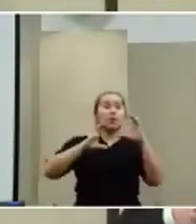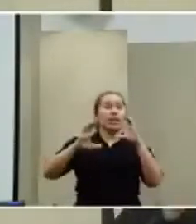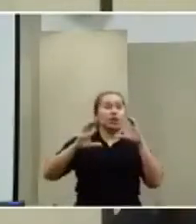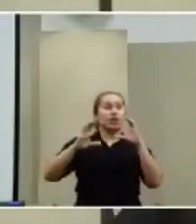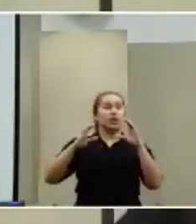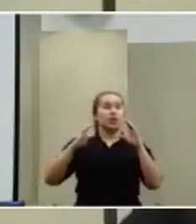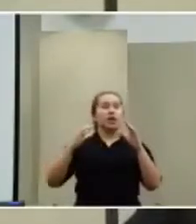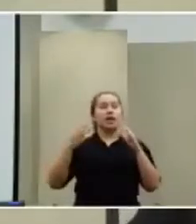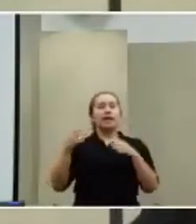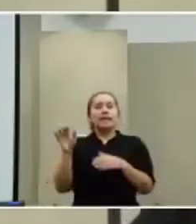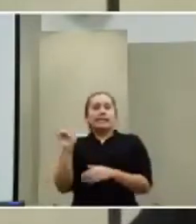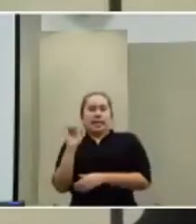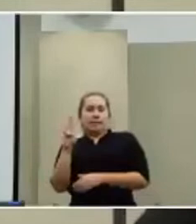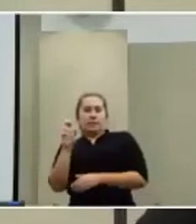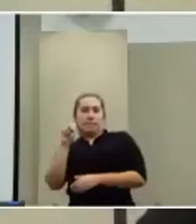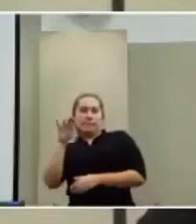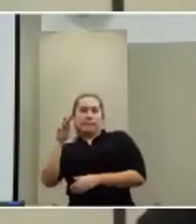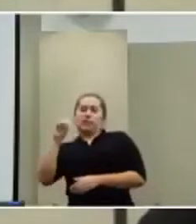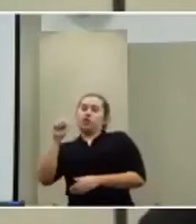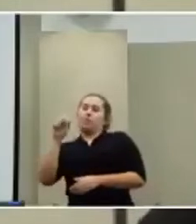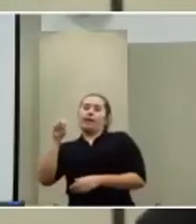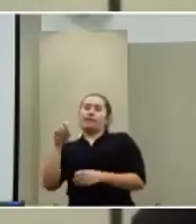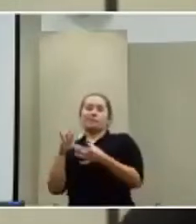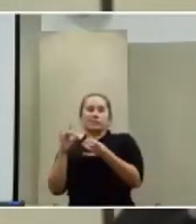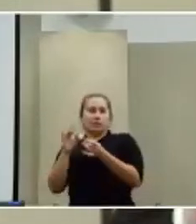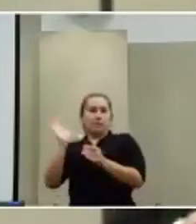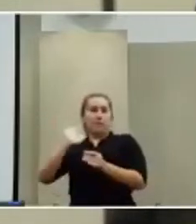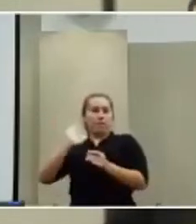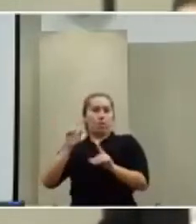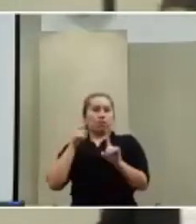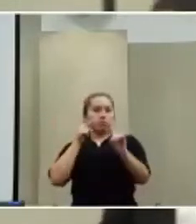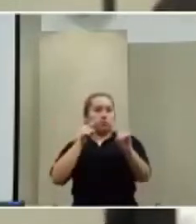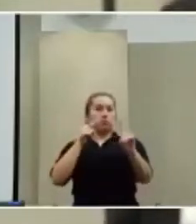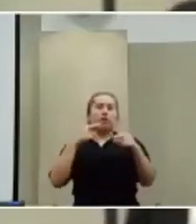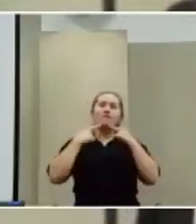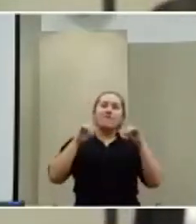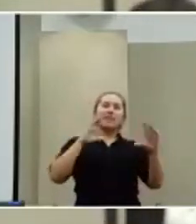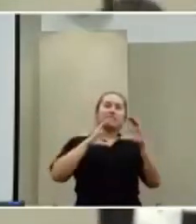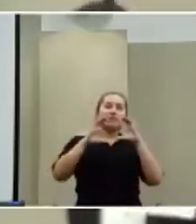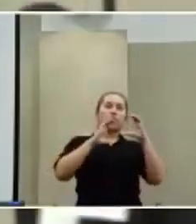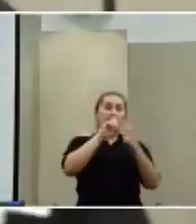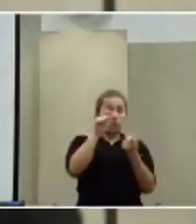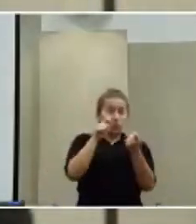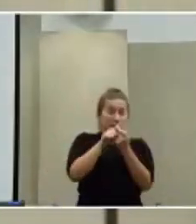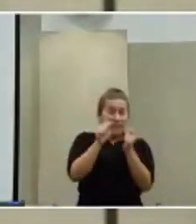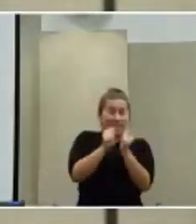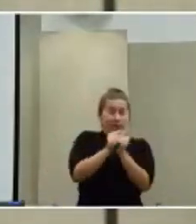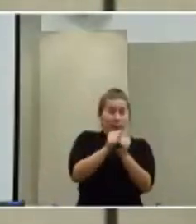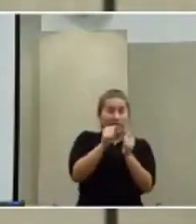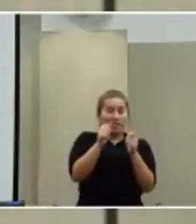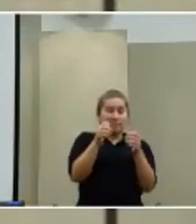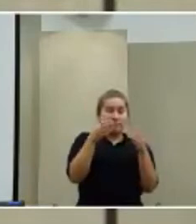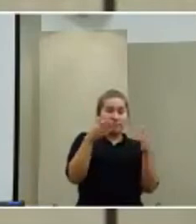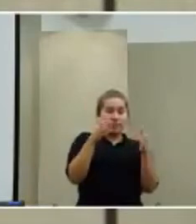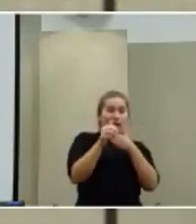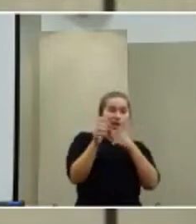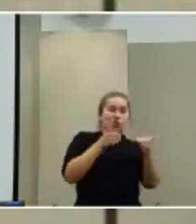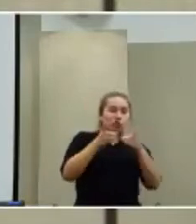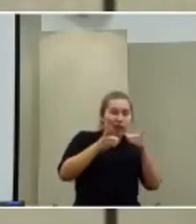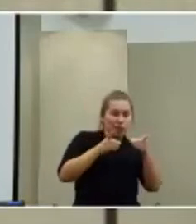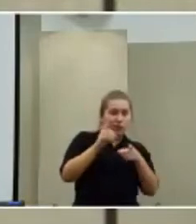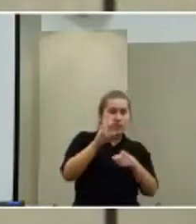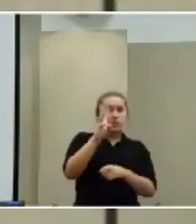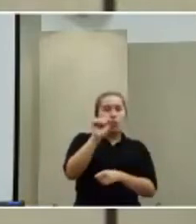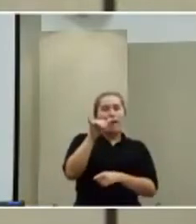Benjamin's words before. Regarding effective communication specifically with wayfinding, I'm coming